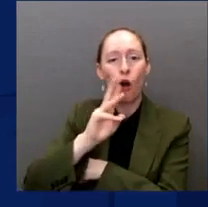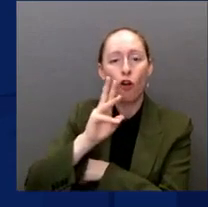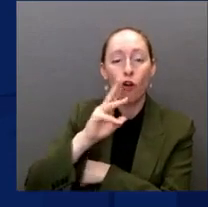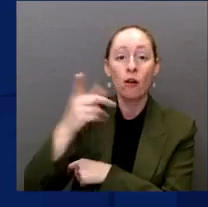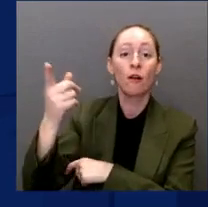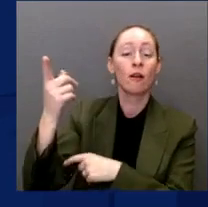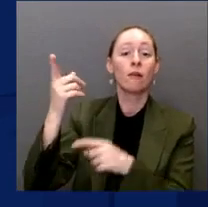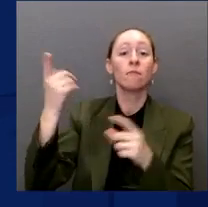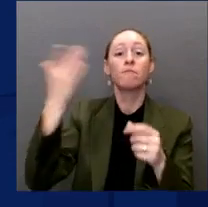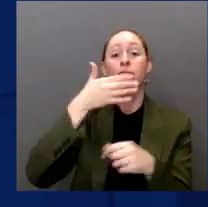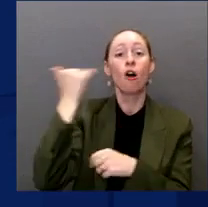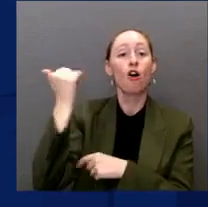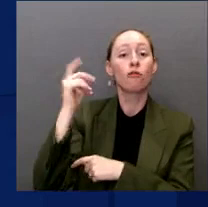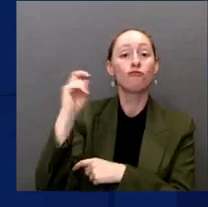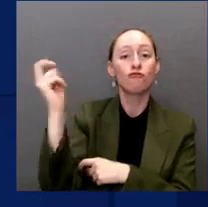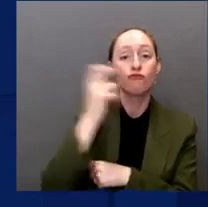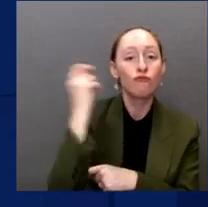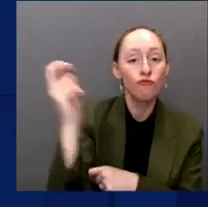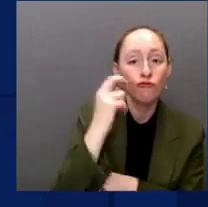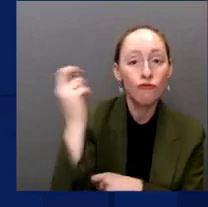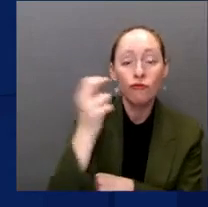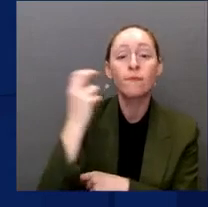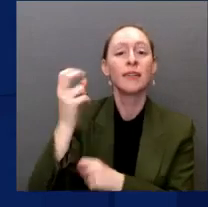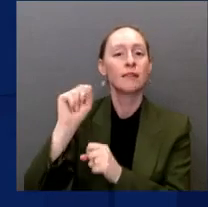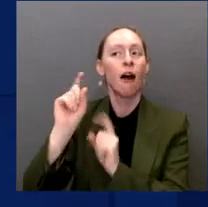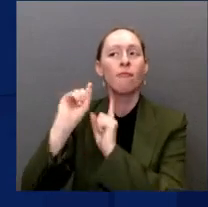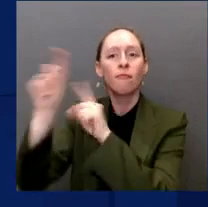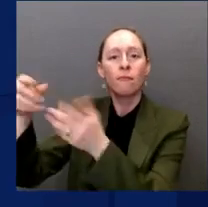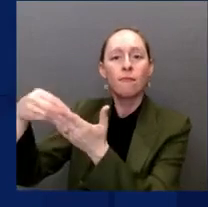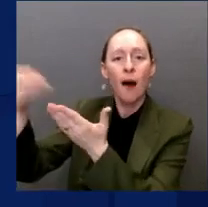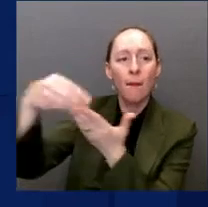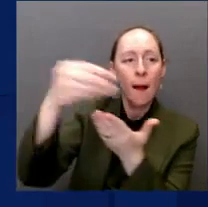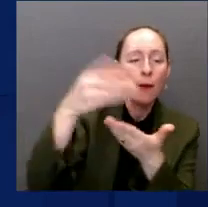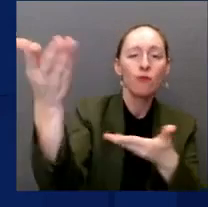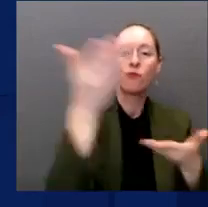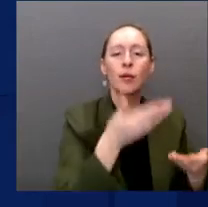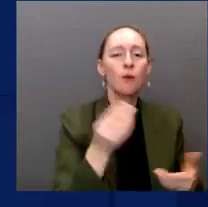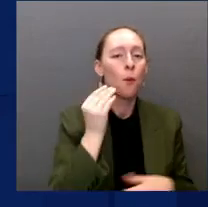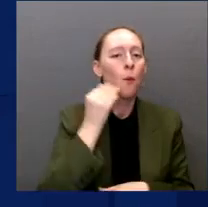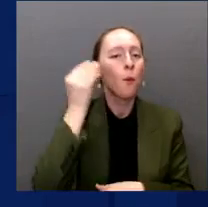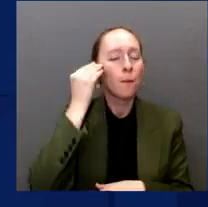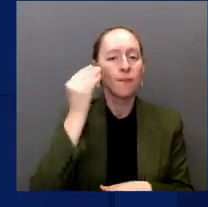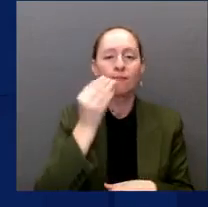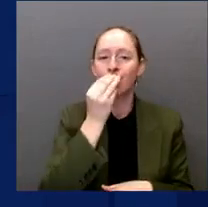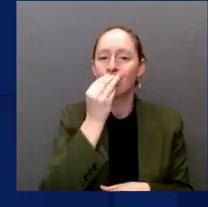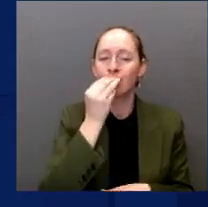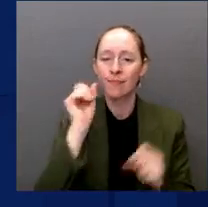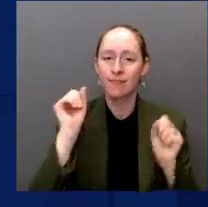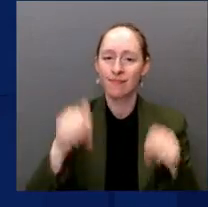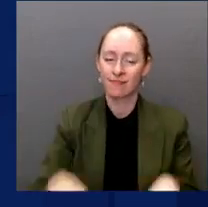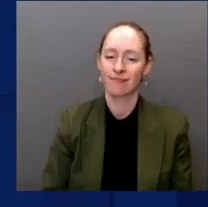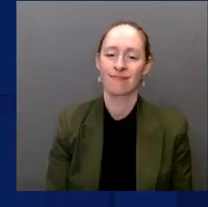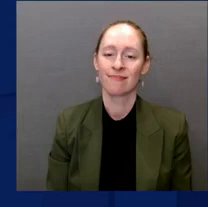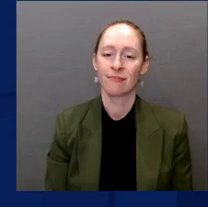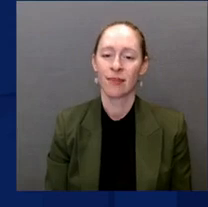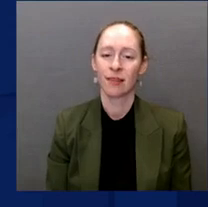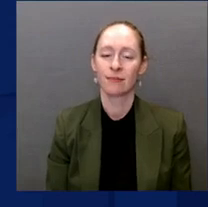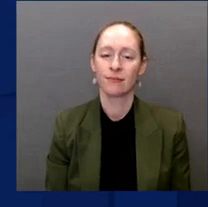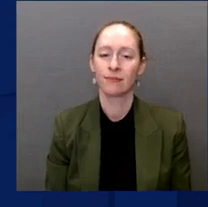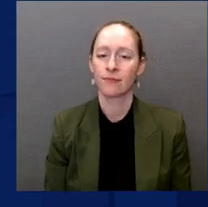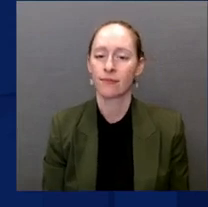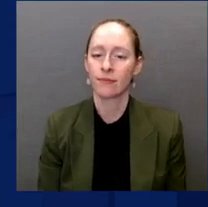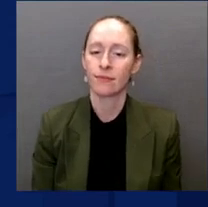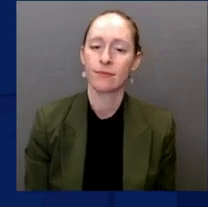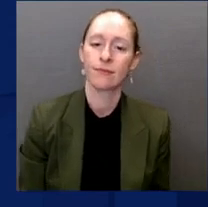healthy foods. We also know that too often healthier foods cost more. That's why my strategy calls for Congress